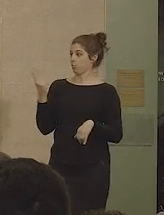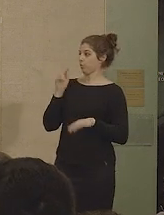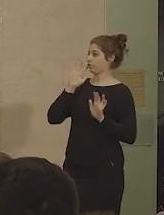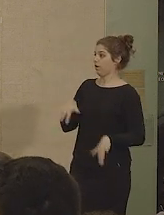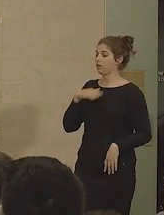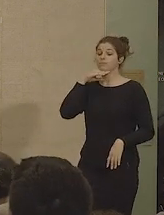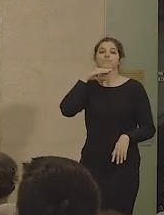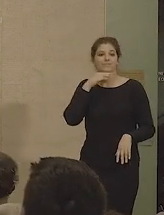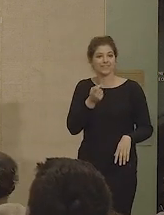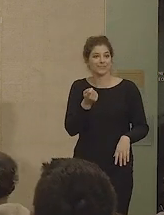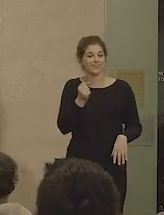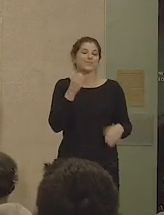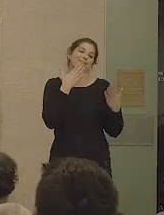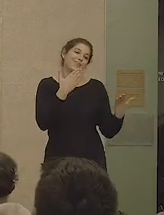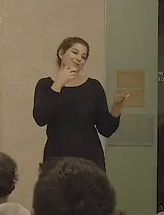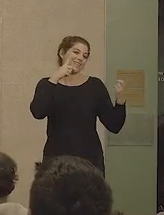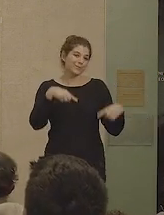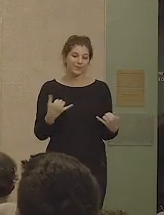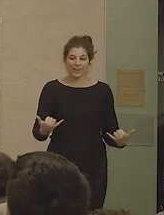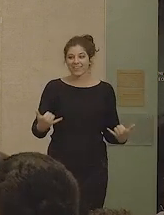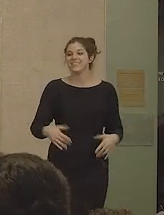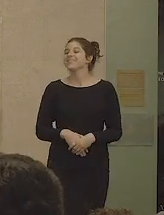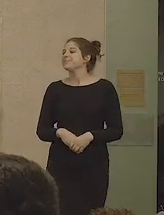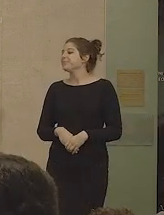away. So thank you, everyone, for being here. We appreciate it.